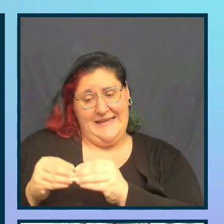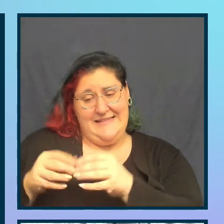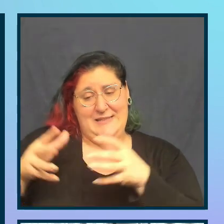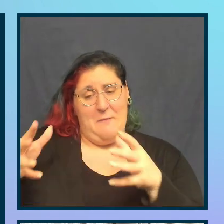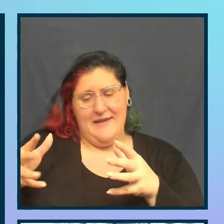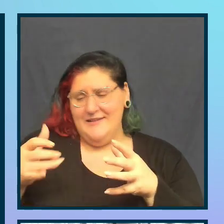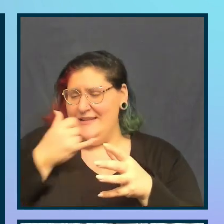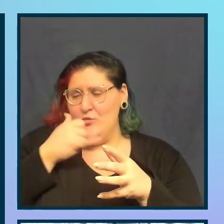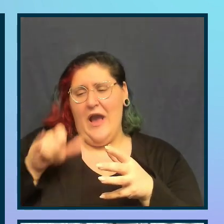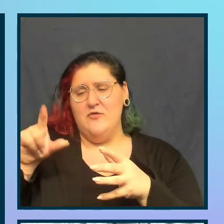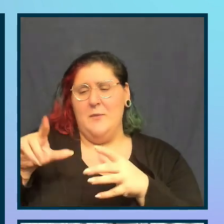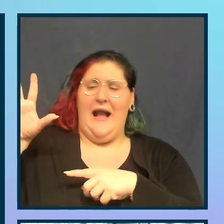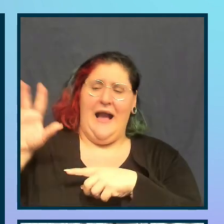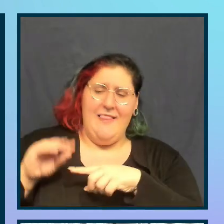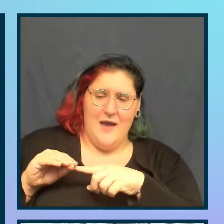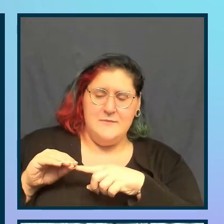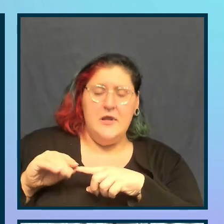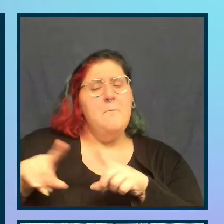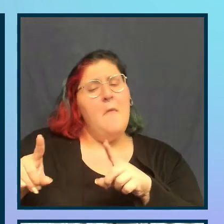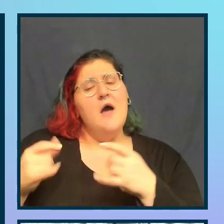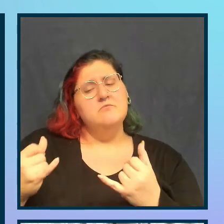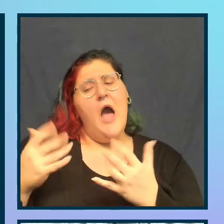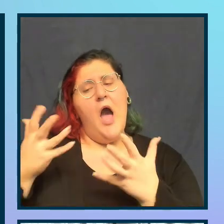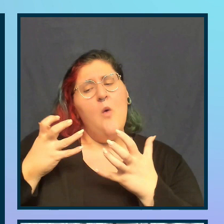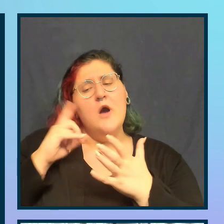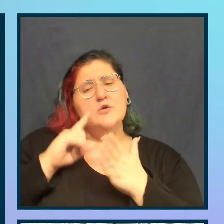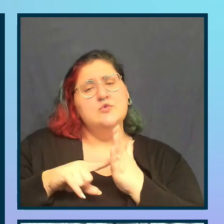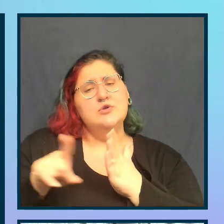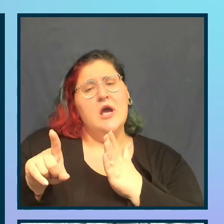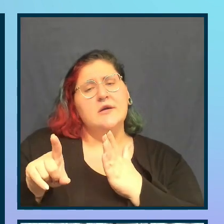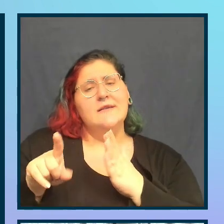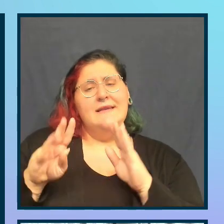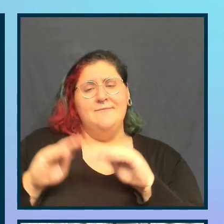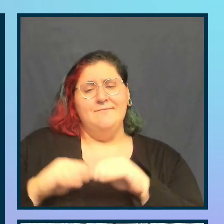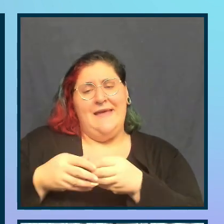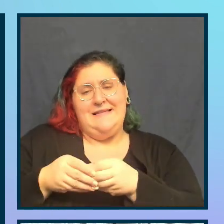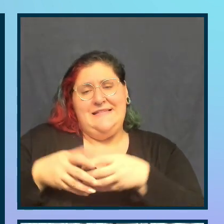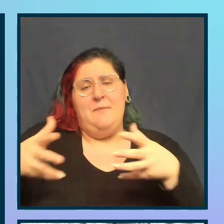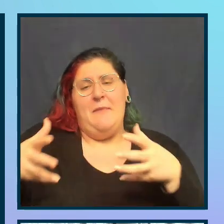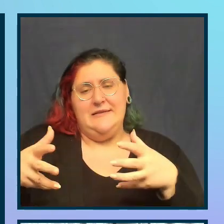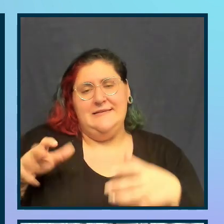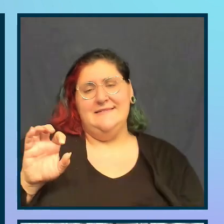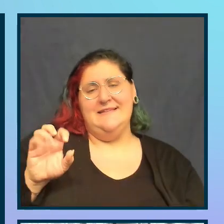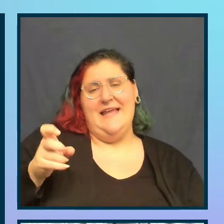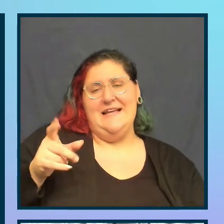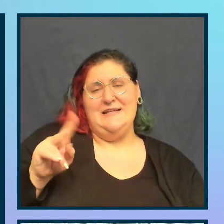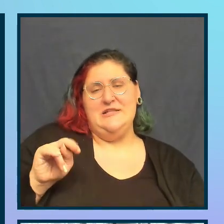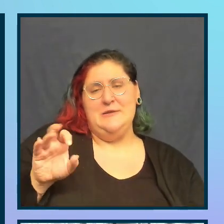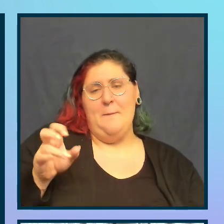I probably want to test the expanded state as well. So I'm going to click on test additional elements or test additional